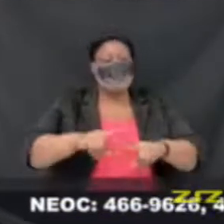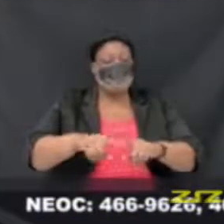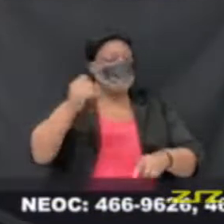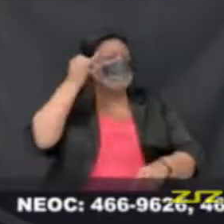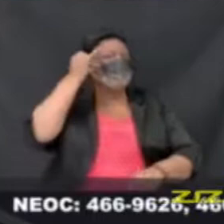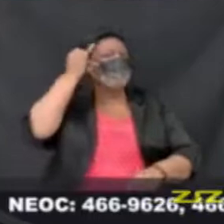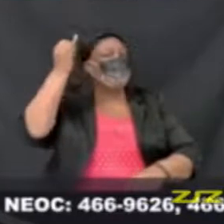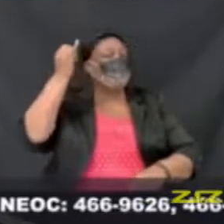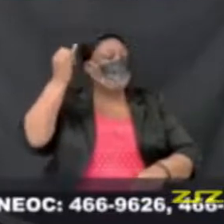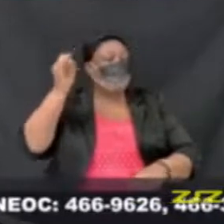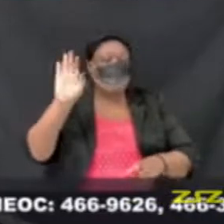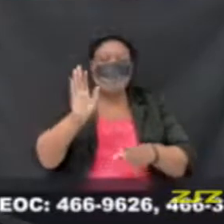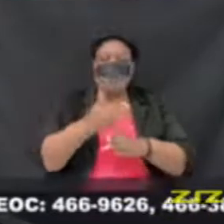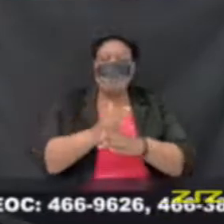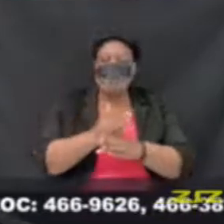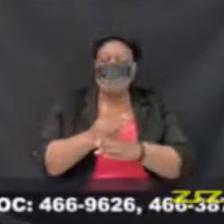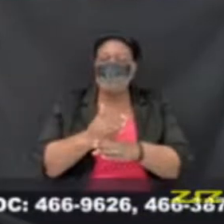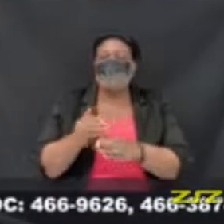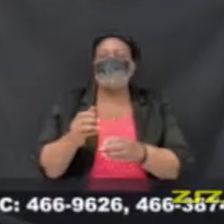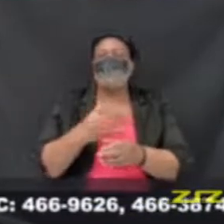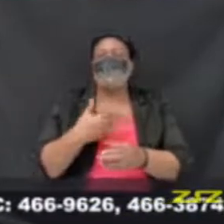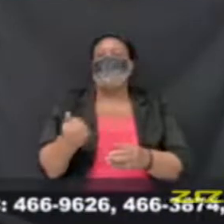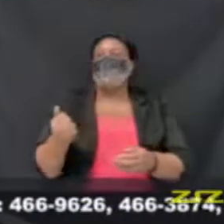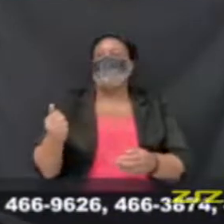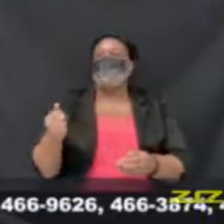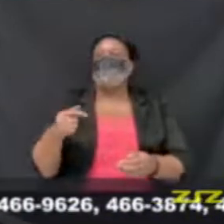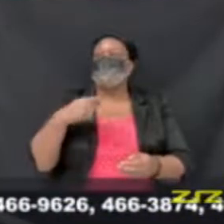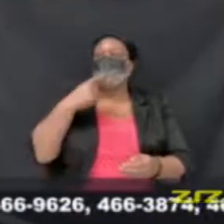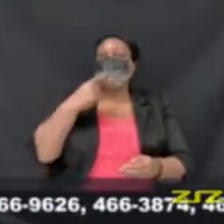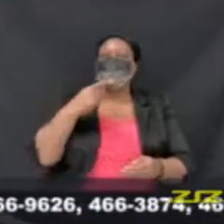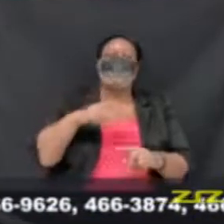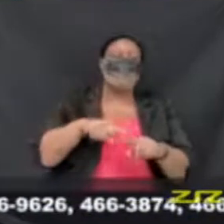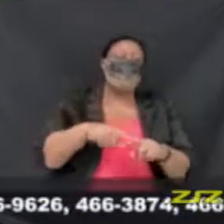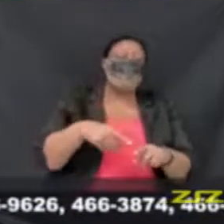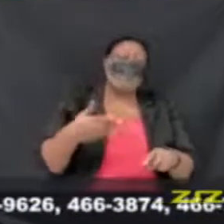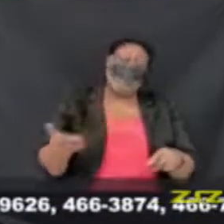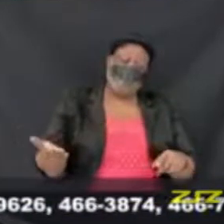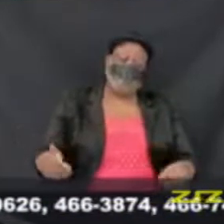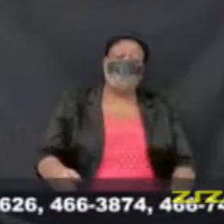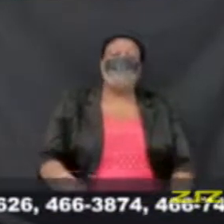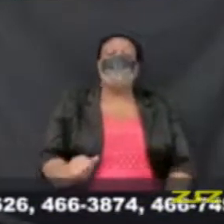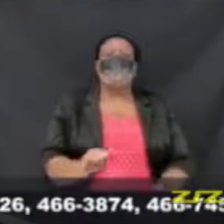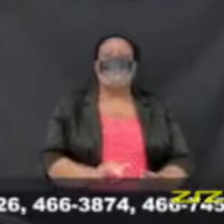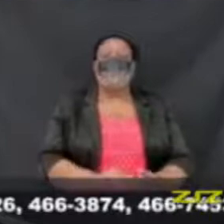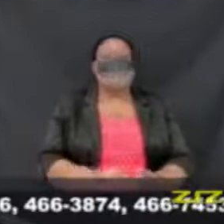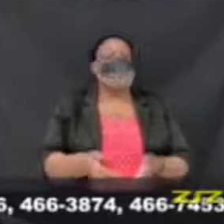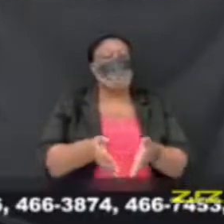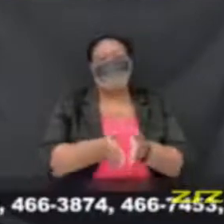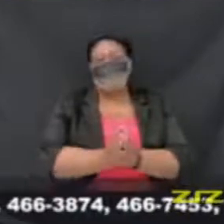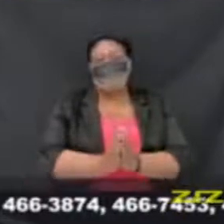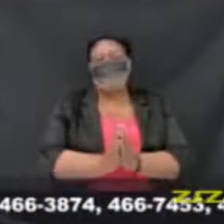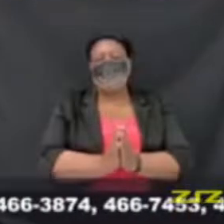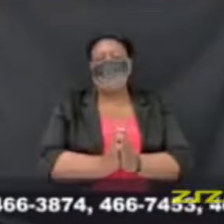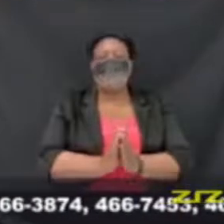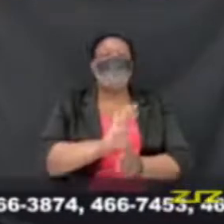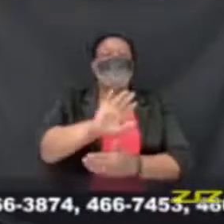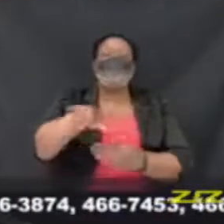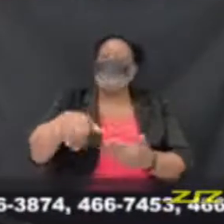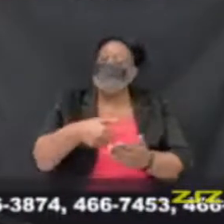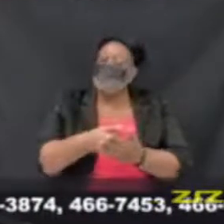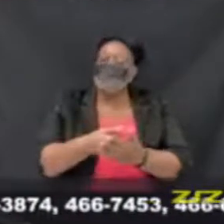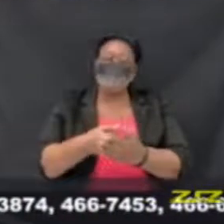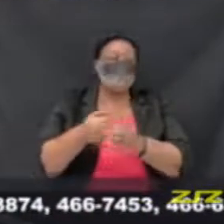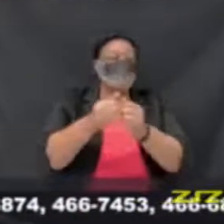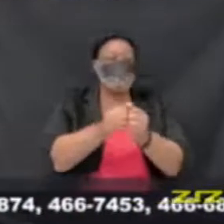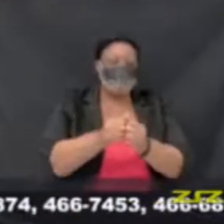the hoteliers, and you would have listened to the presentation made by the CMO, where all we are asking for is a collaborative